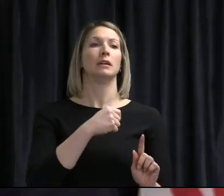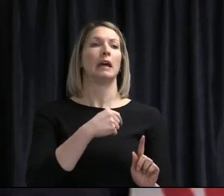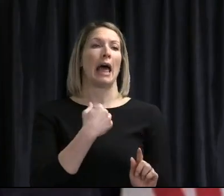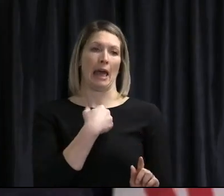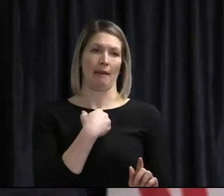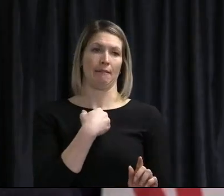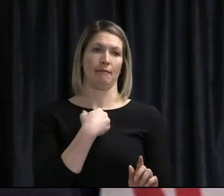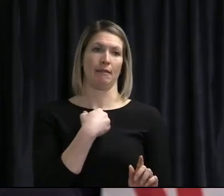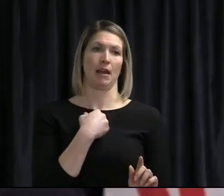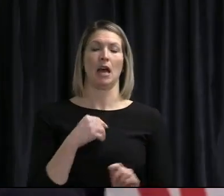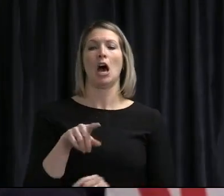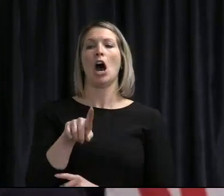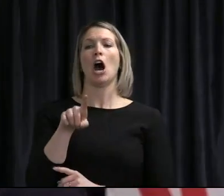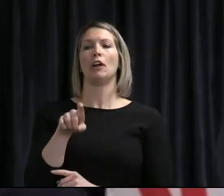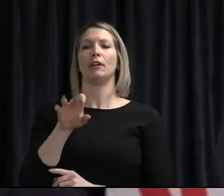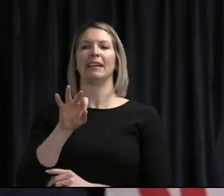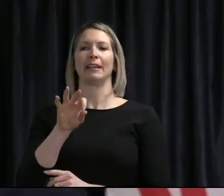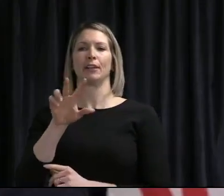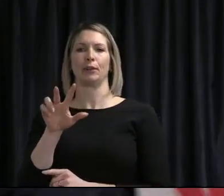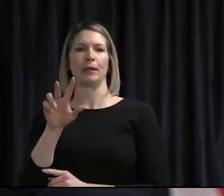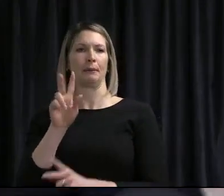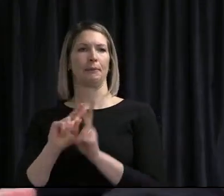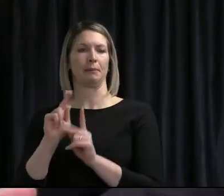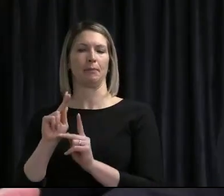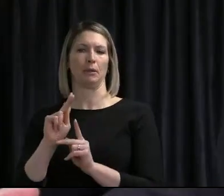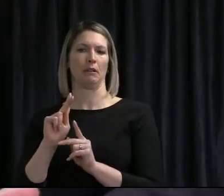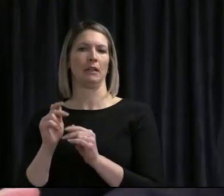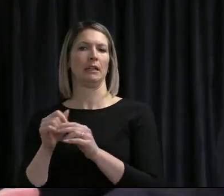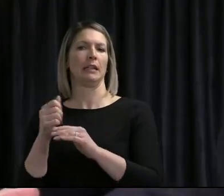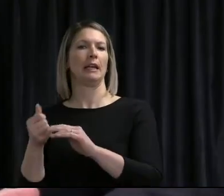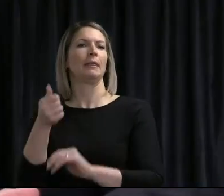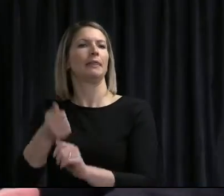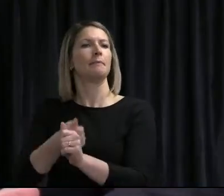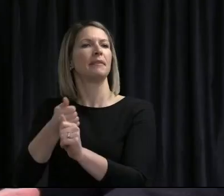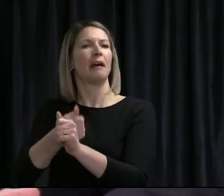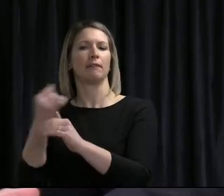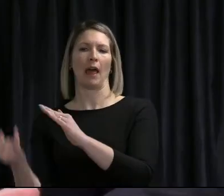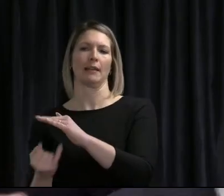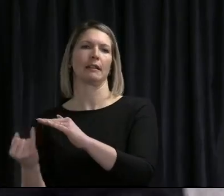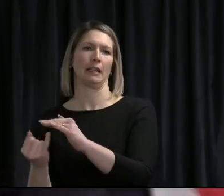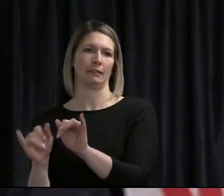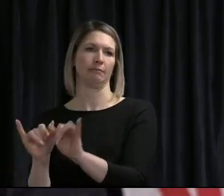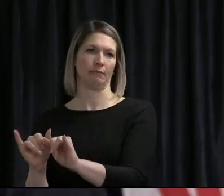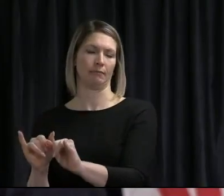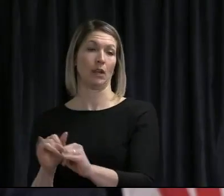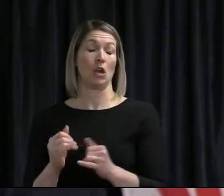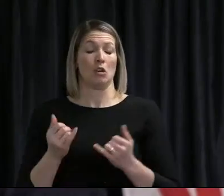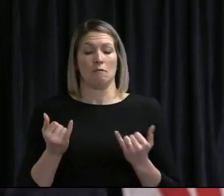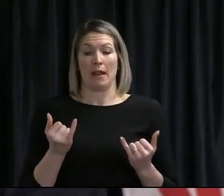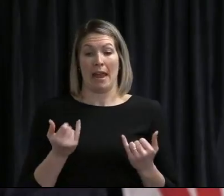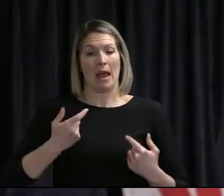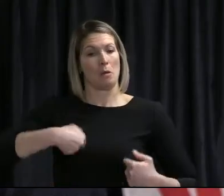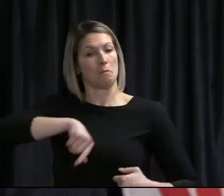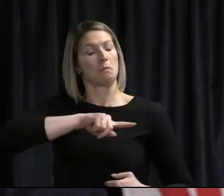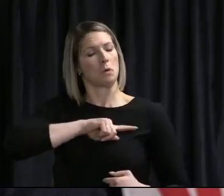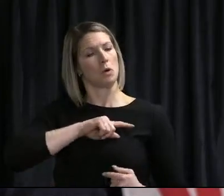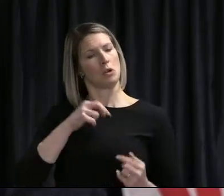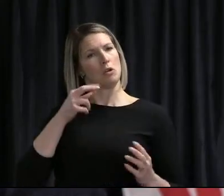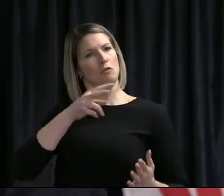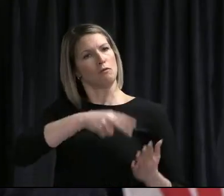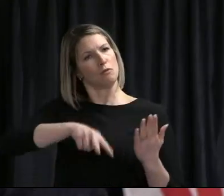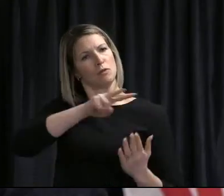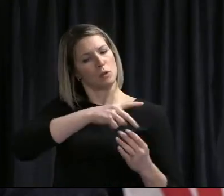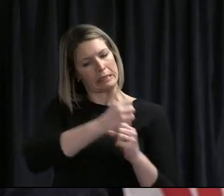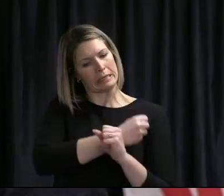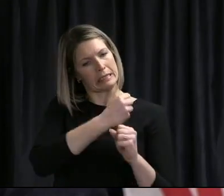193 people on self-isolation. Our public health system continues to be working well, and based on review this morning of the most